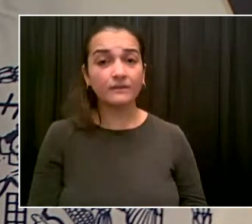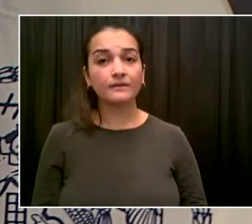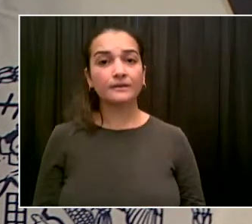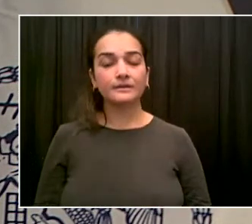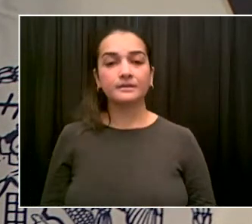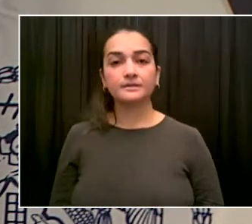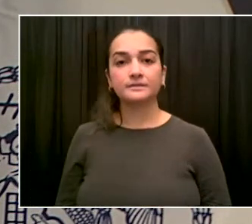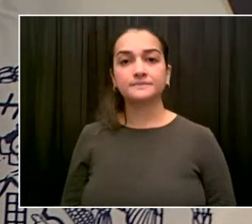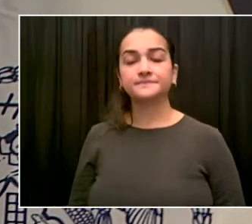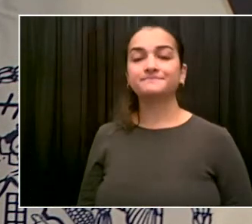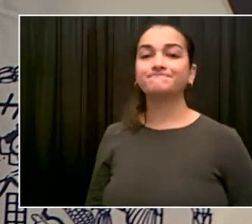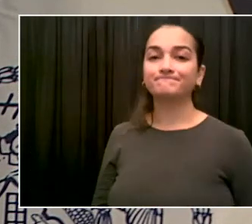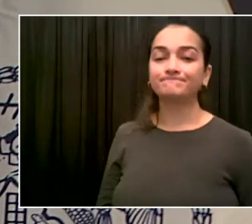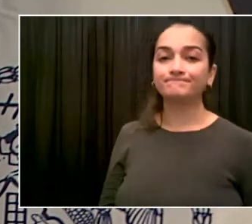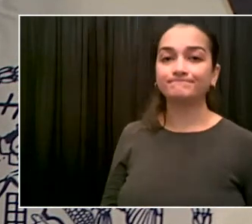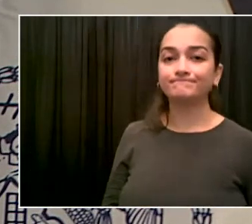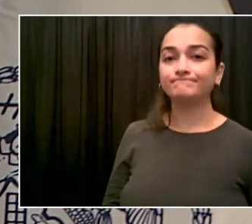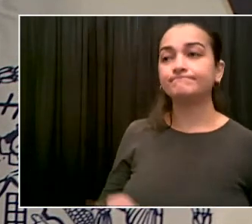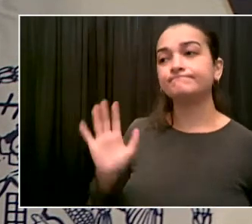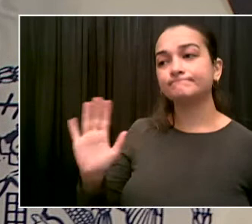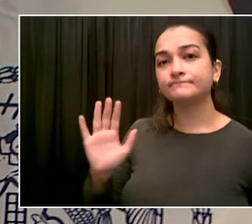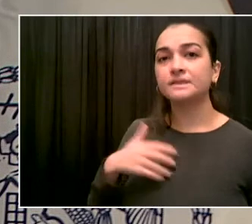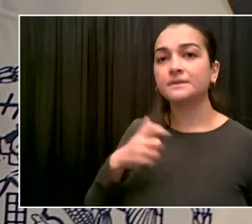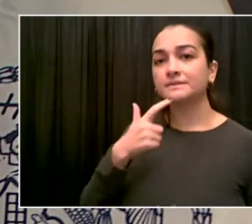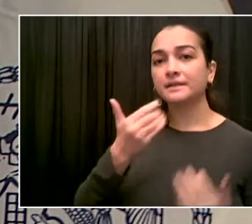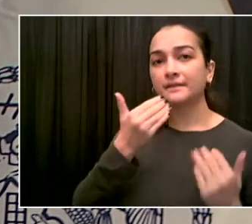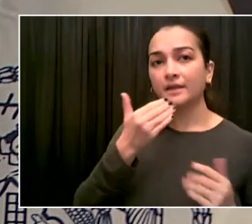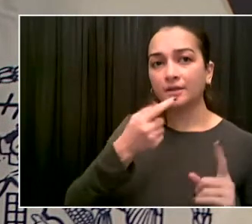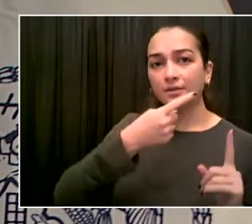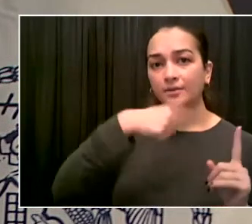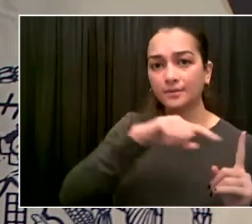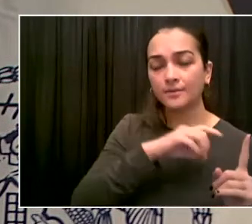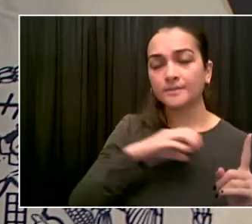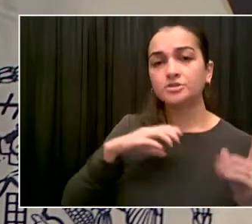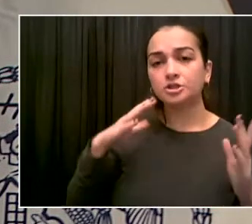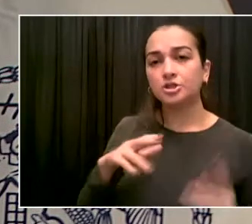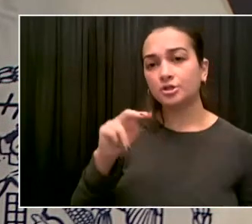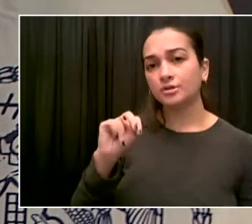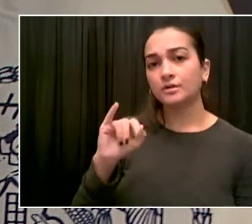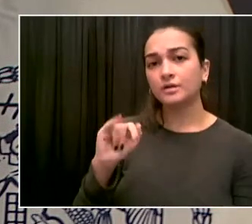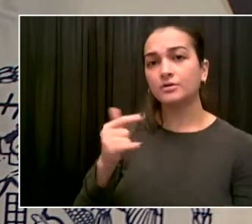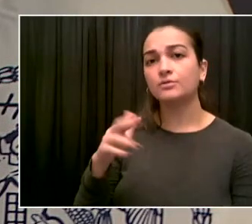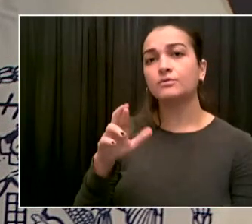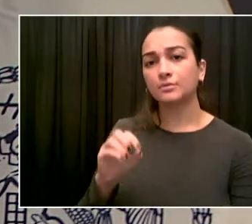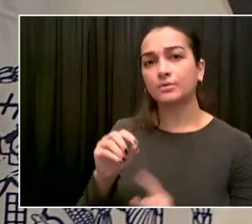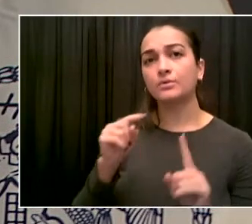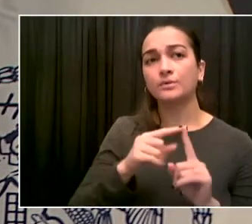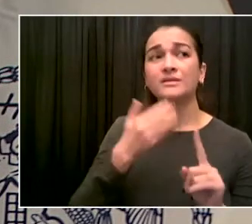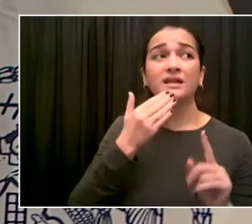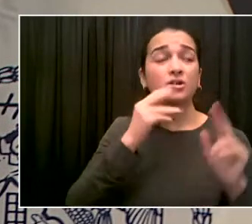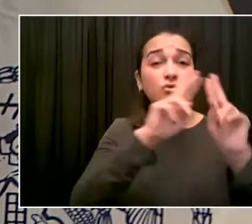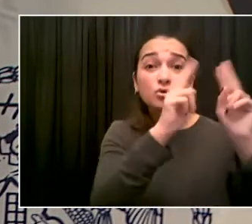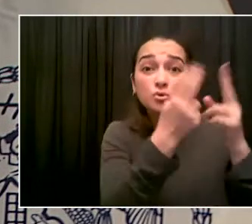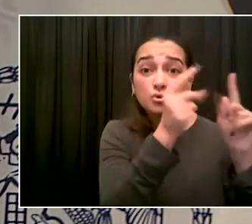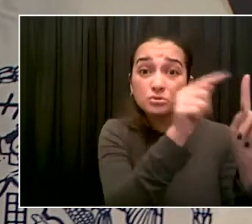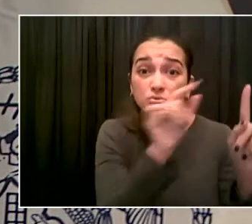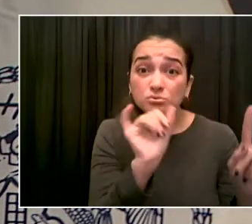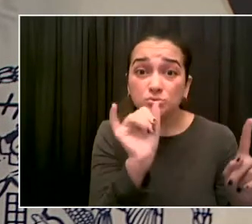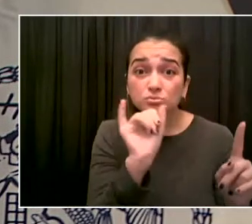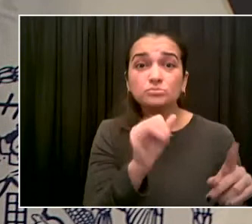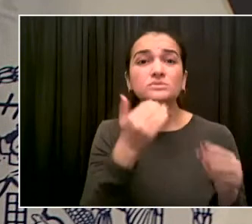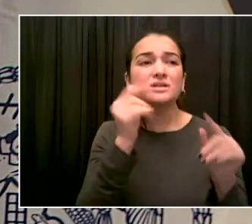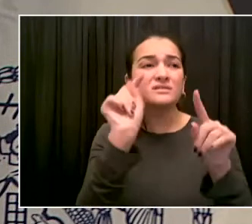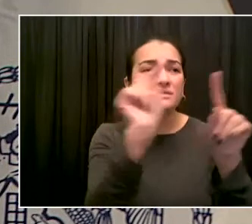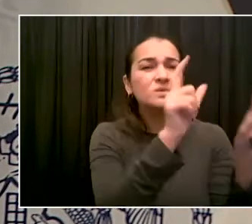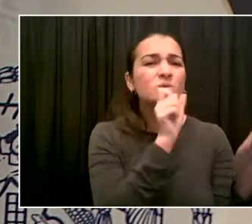thing. Very powerful statement by one of the EMS union leaders about the need for people to get vaccinated.